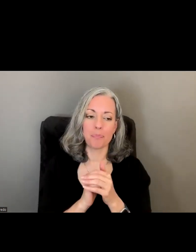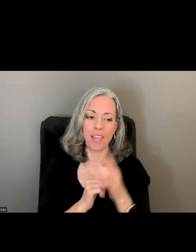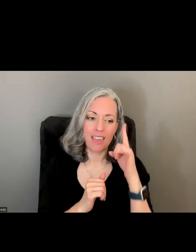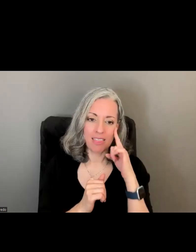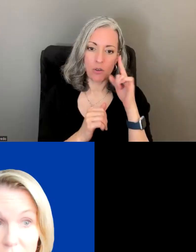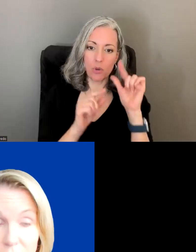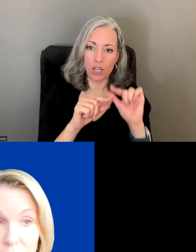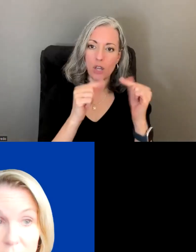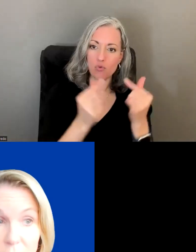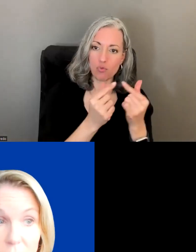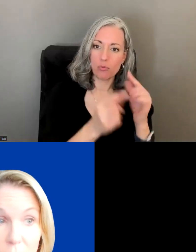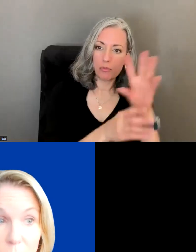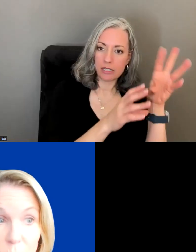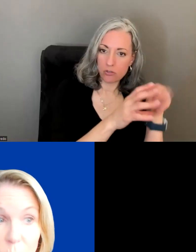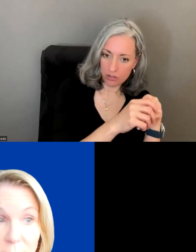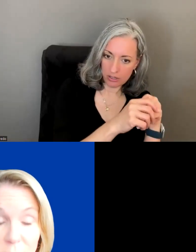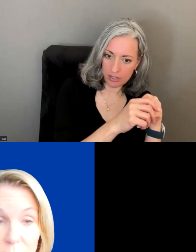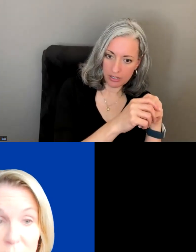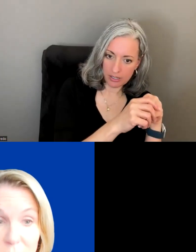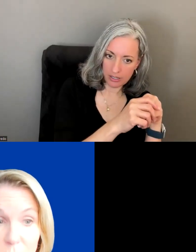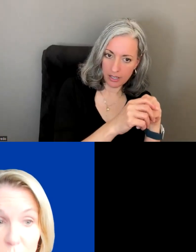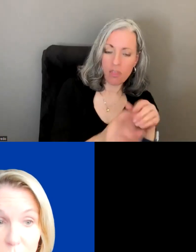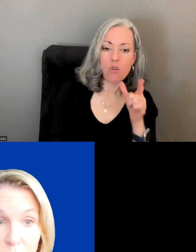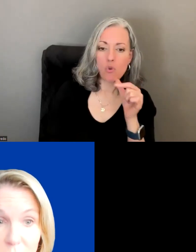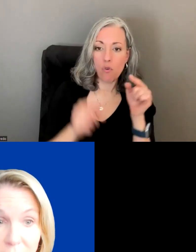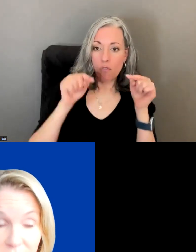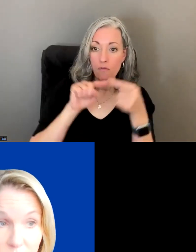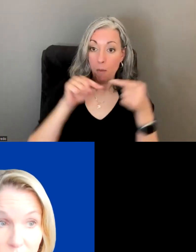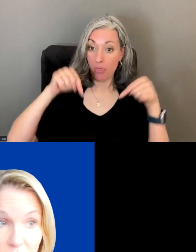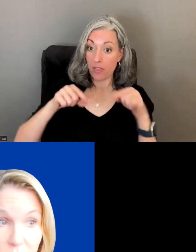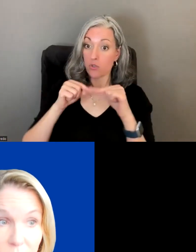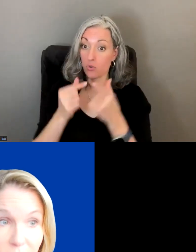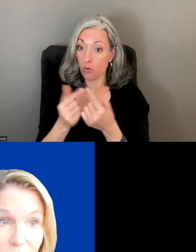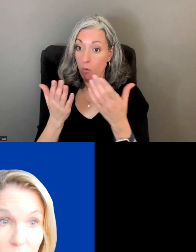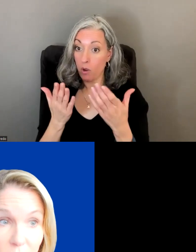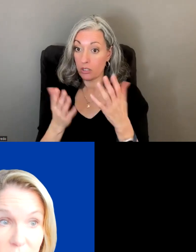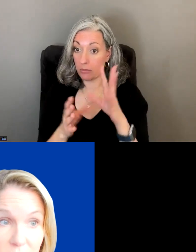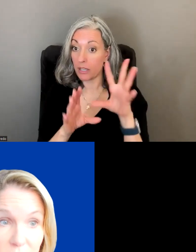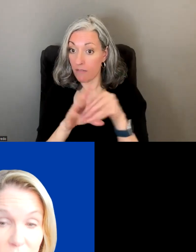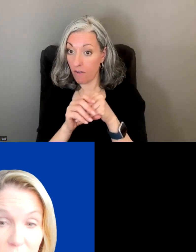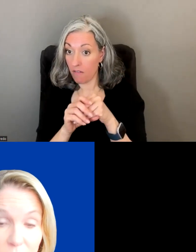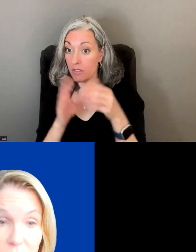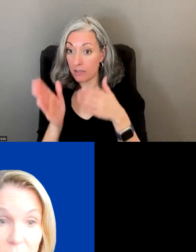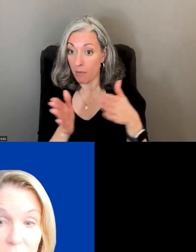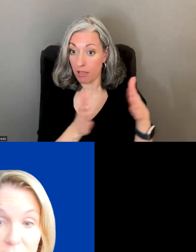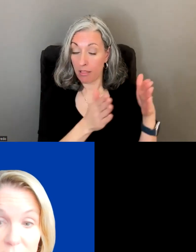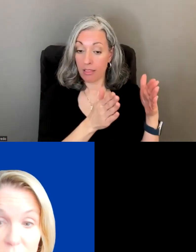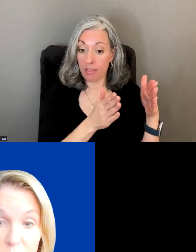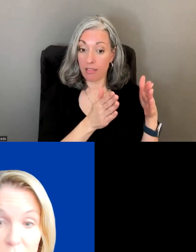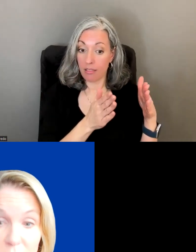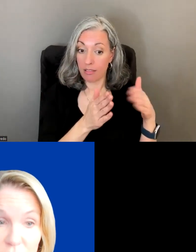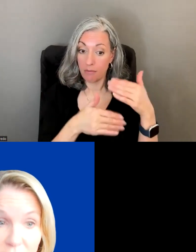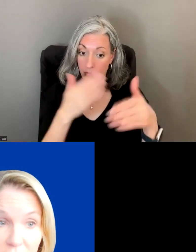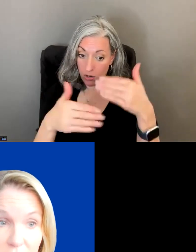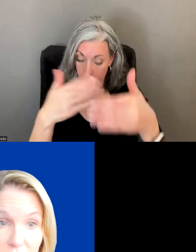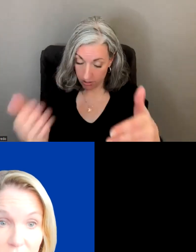regroup internally, Marina, and then whoever from this group would like to be part of this planning process, let us